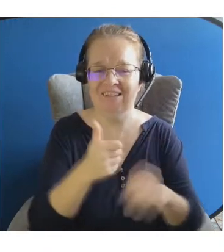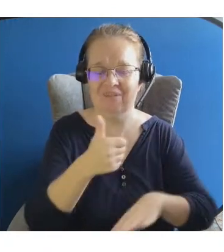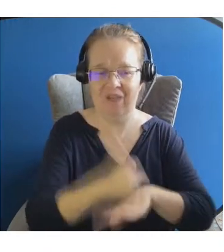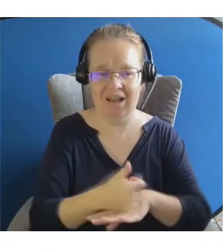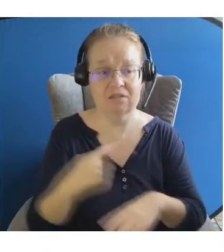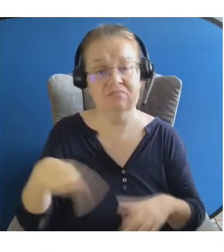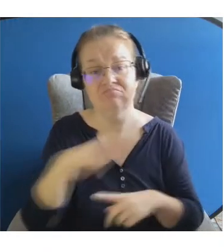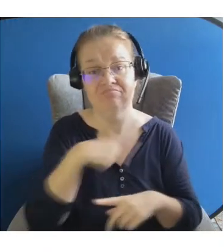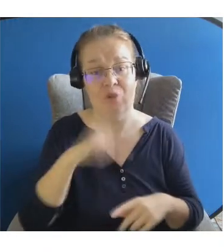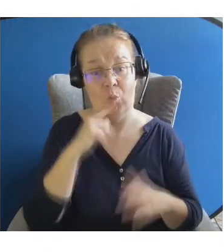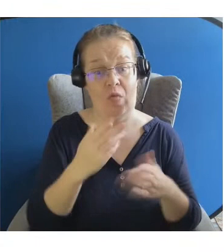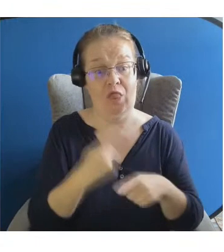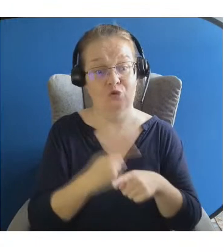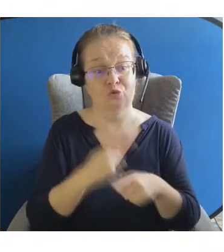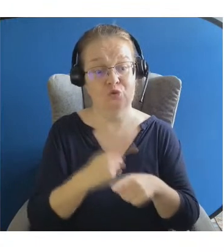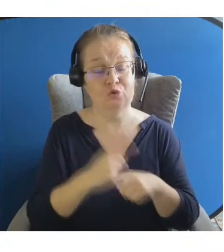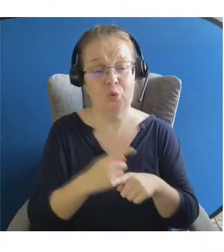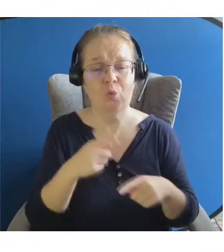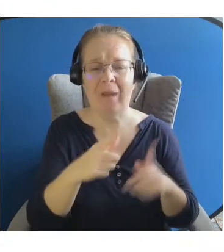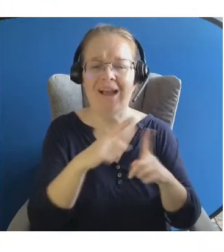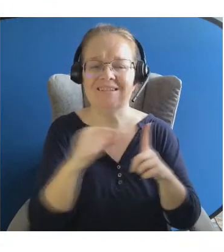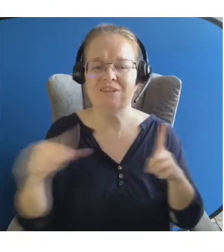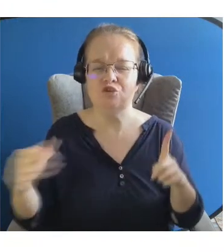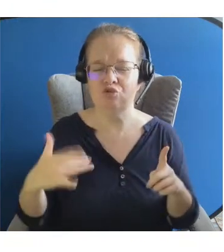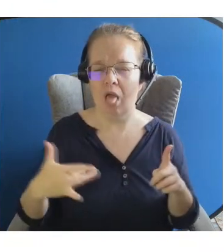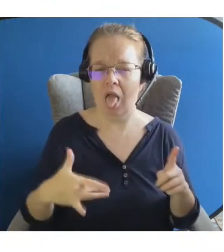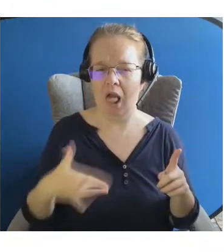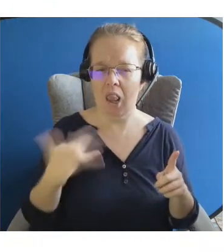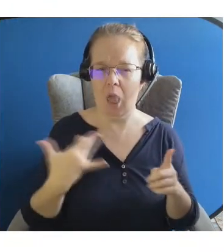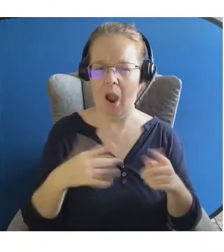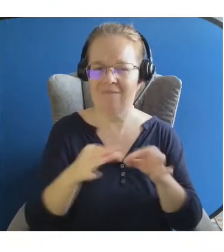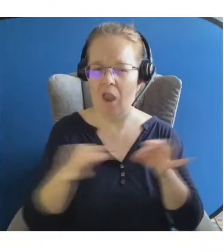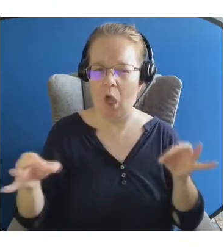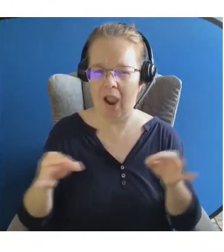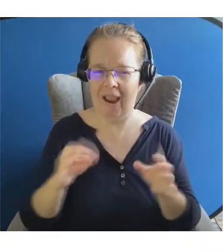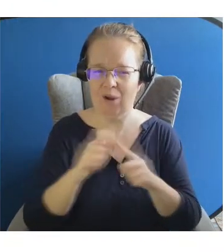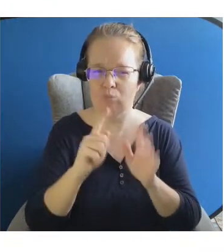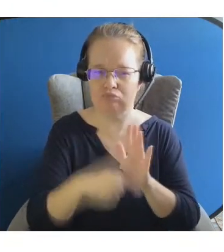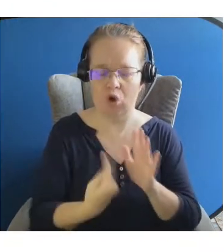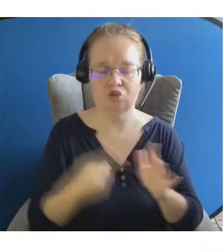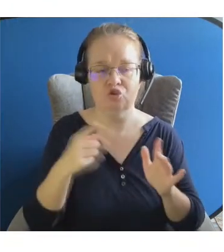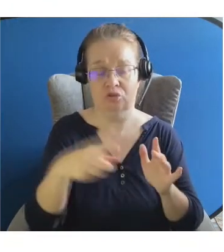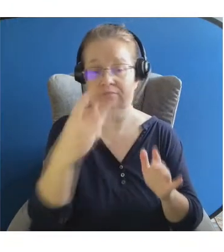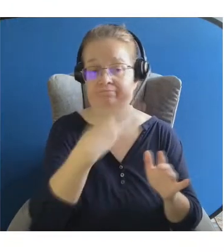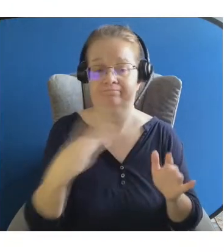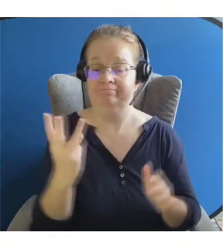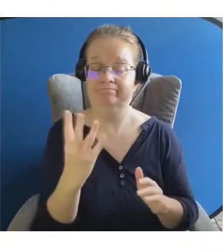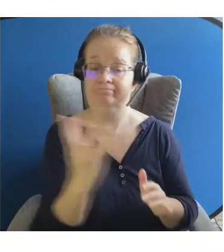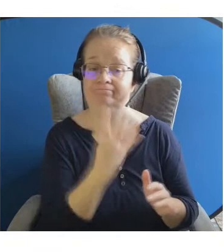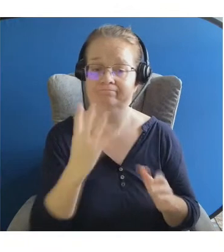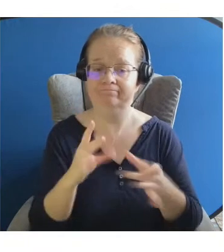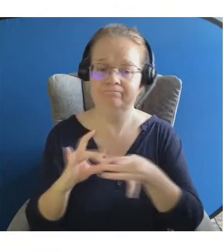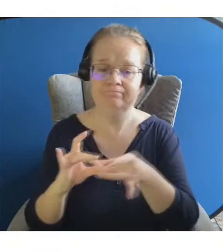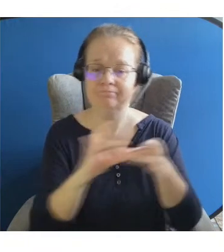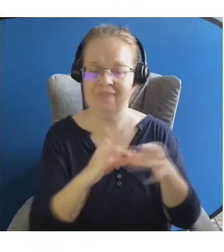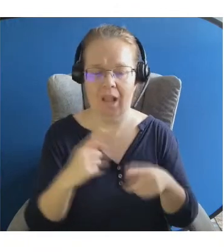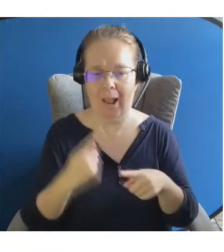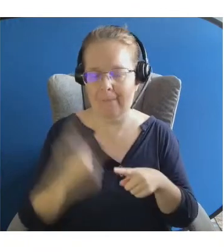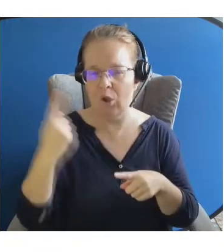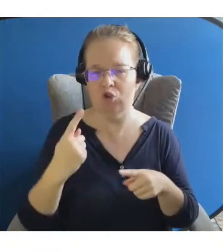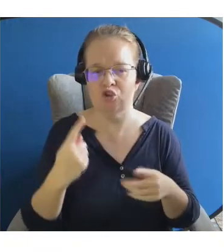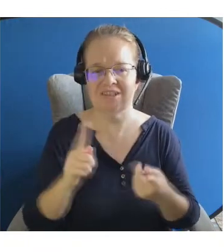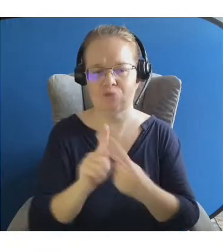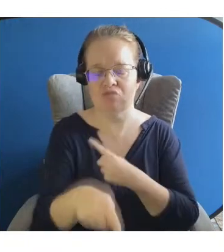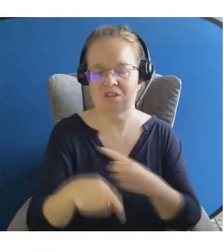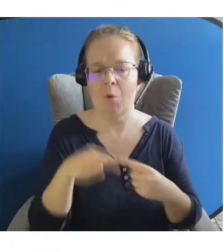about the Digital Lifeline project. This was a collaborative emergency response project that took